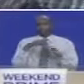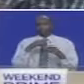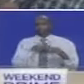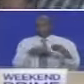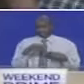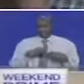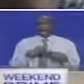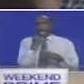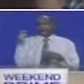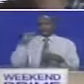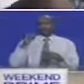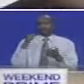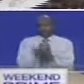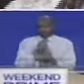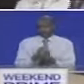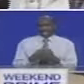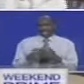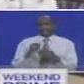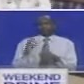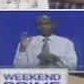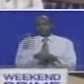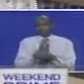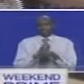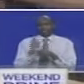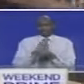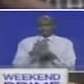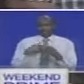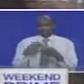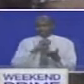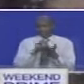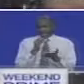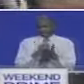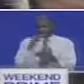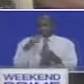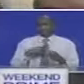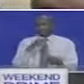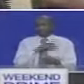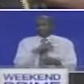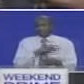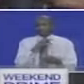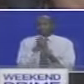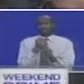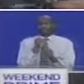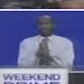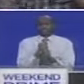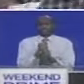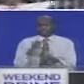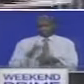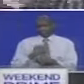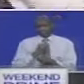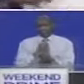abuse of office, and misappropriation of funds meant for the benefit of university staff workers. Zipporah